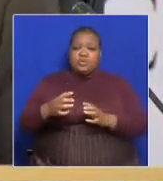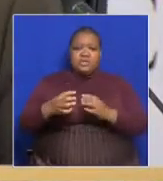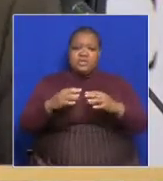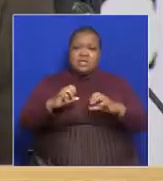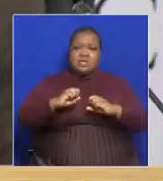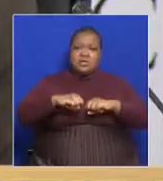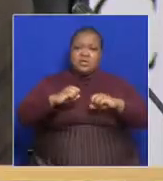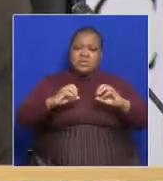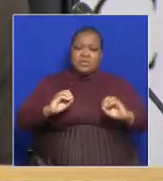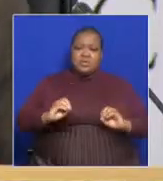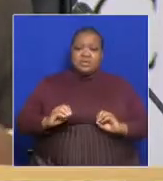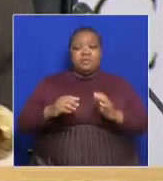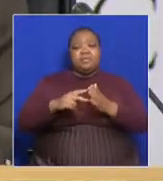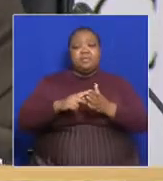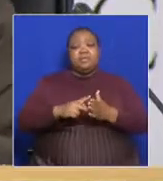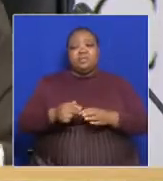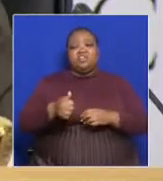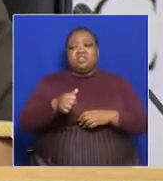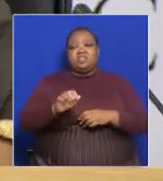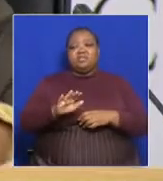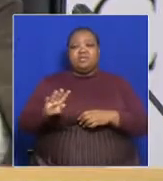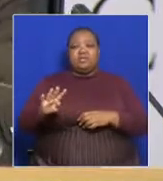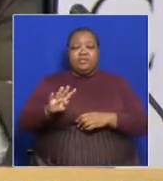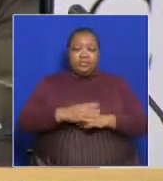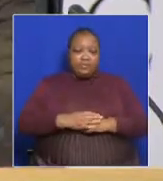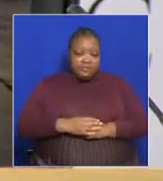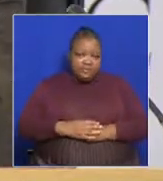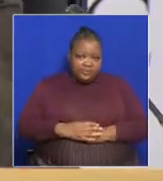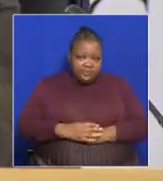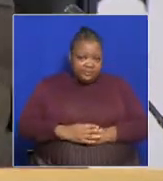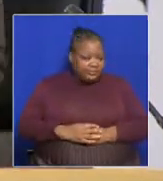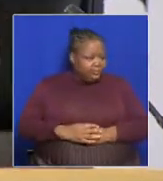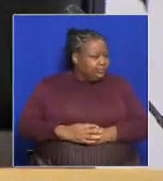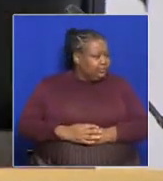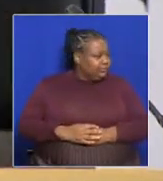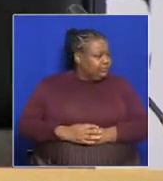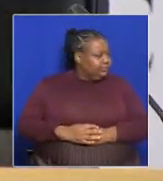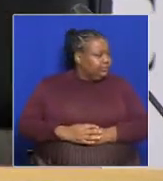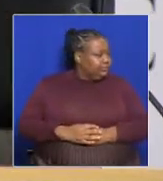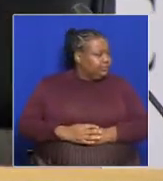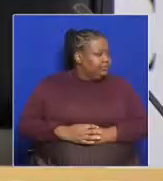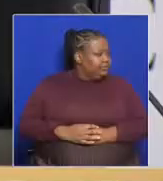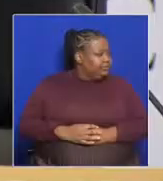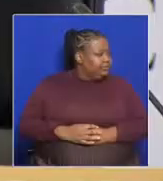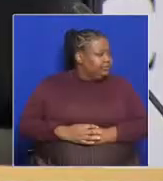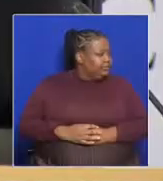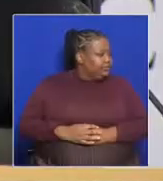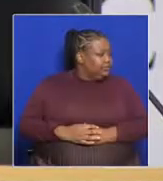Let's go to page 654.